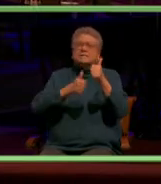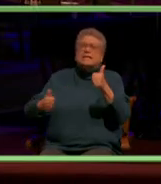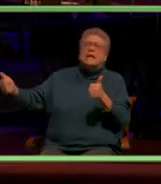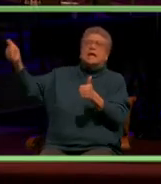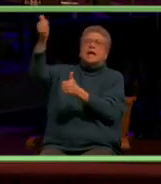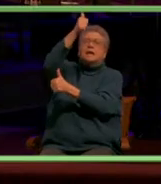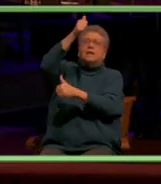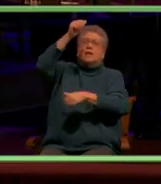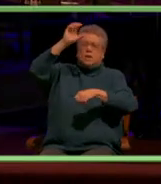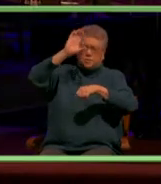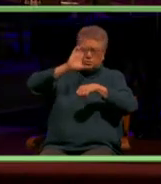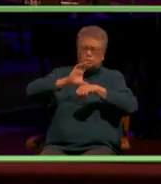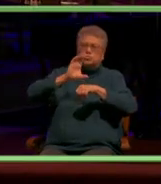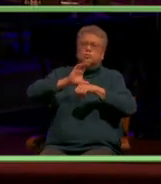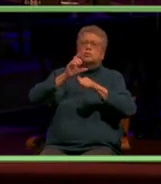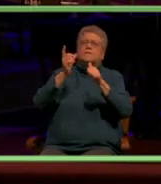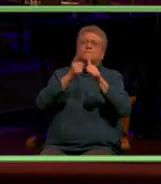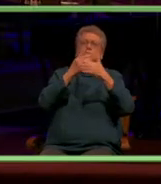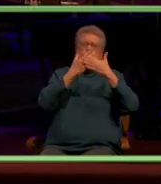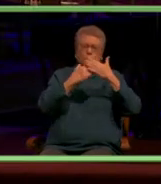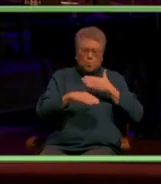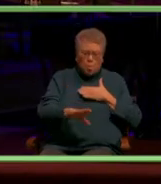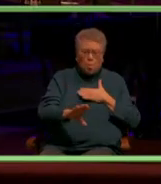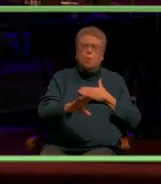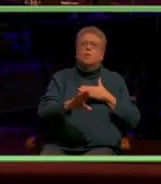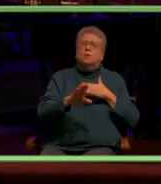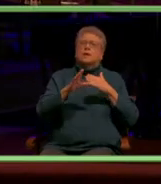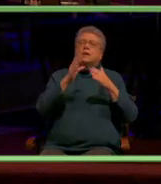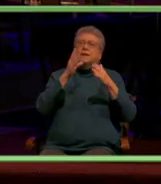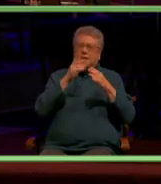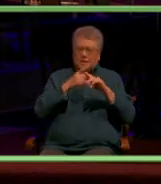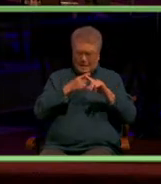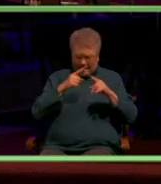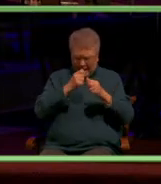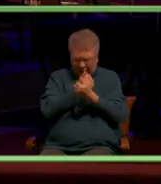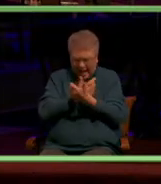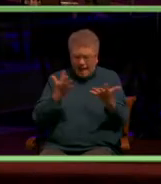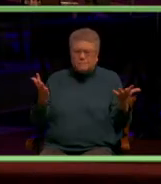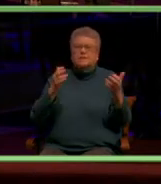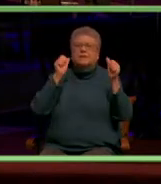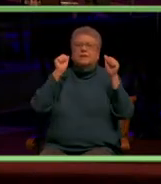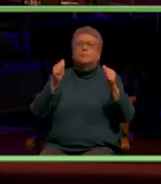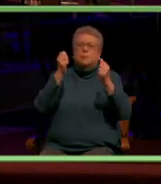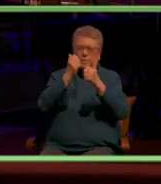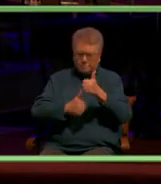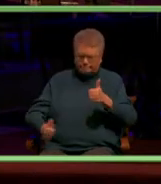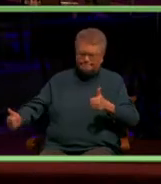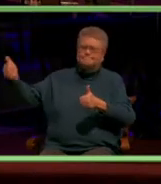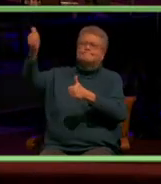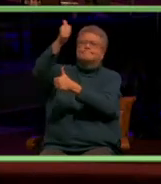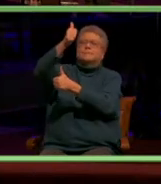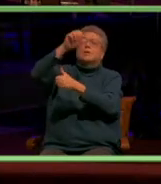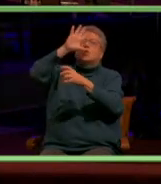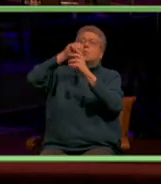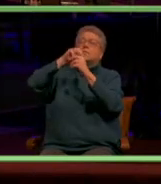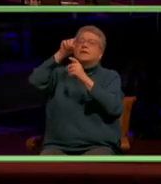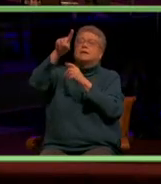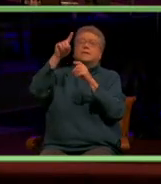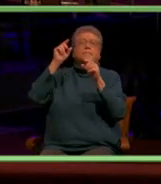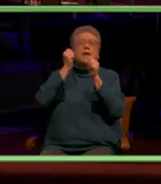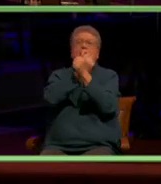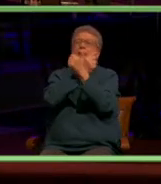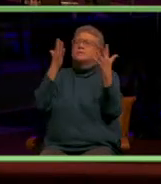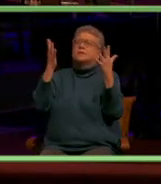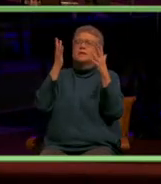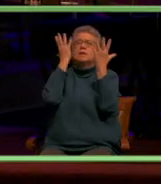the beginning of the firstborn from the dead, that in everything he might be preeminent. For in him all the fullness of God